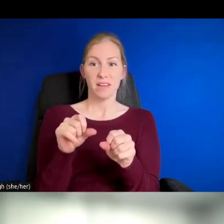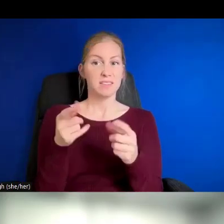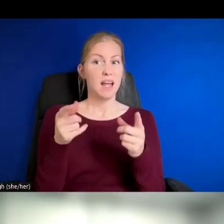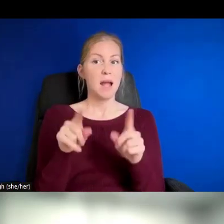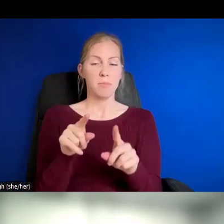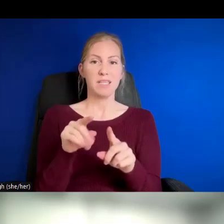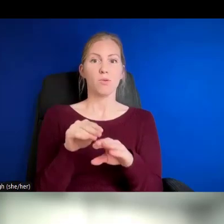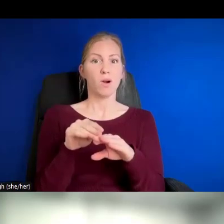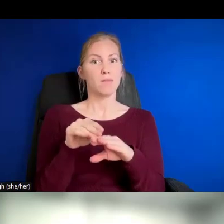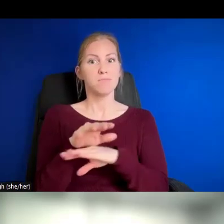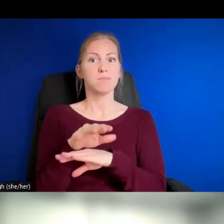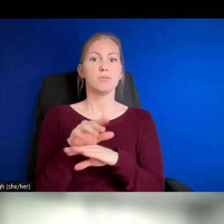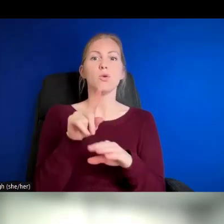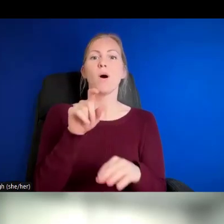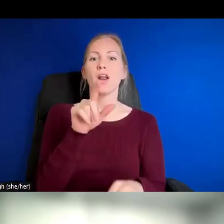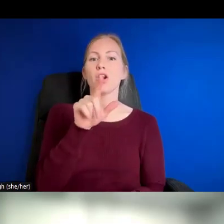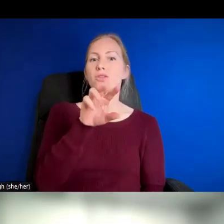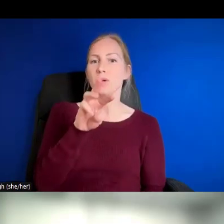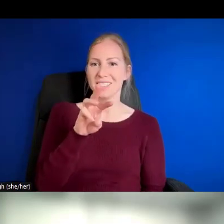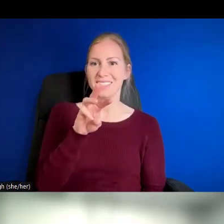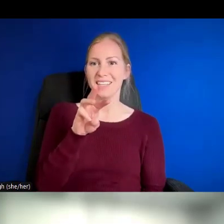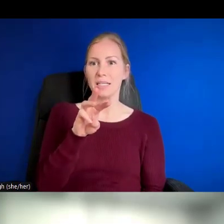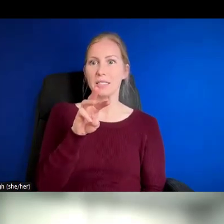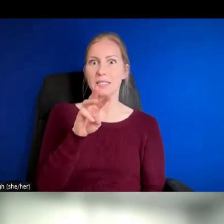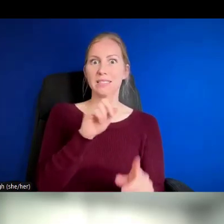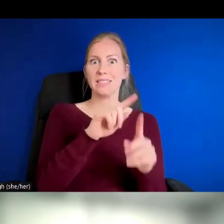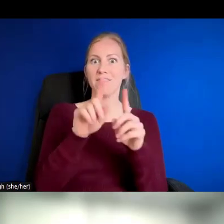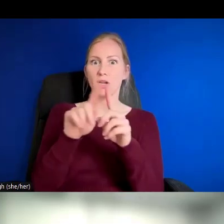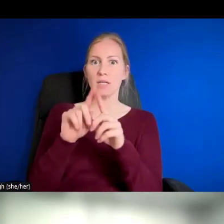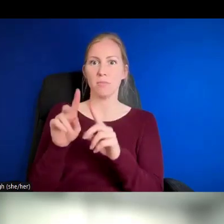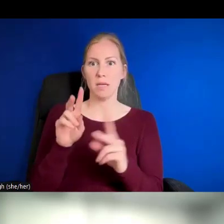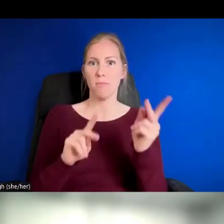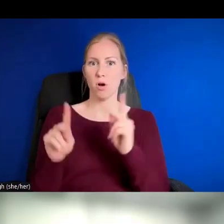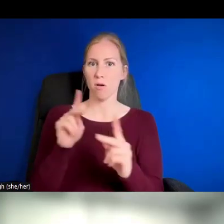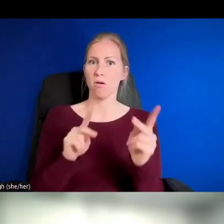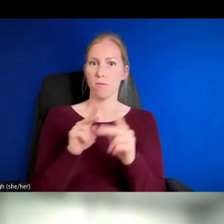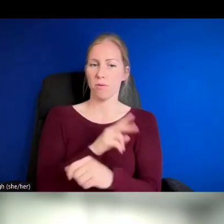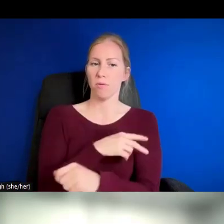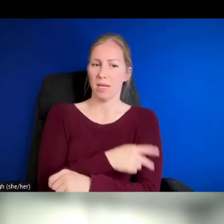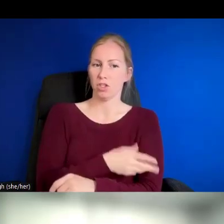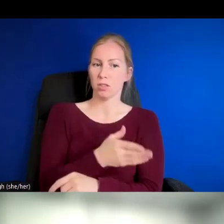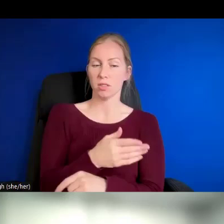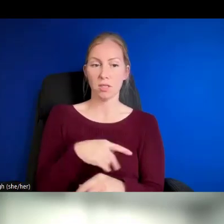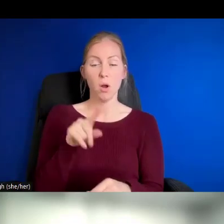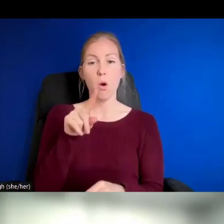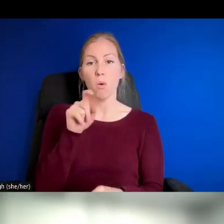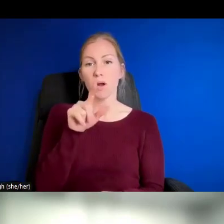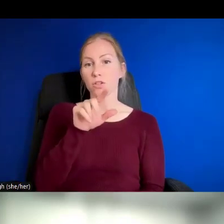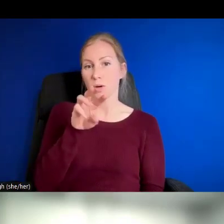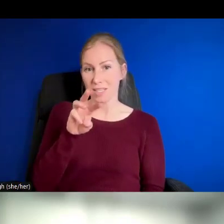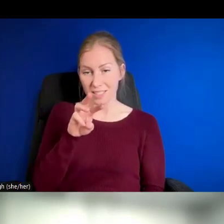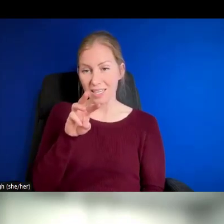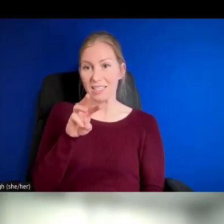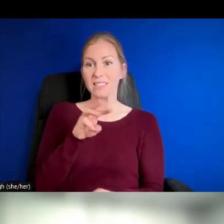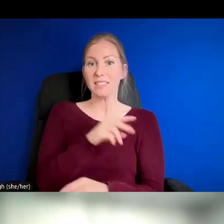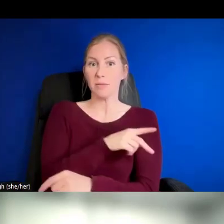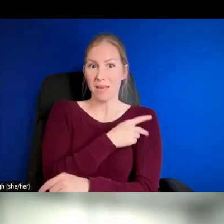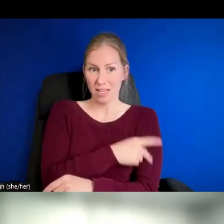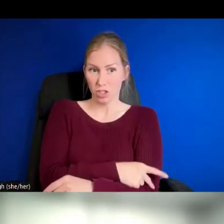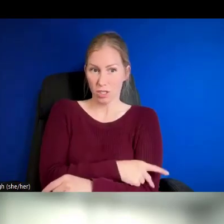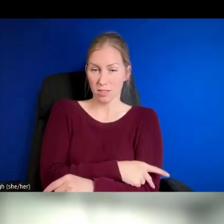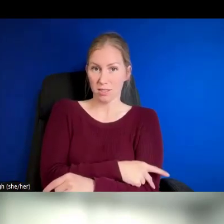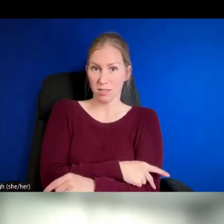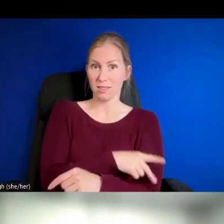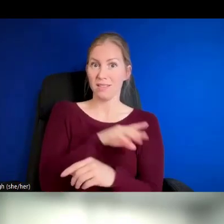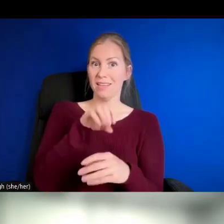served. What that means when I say that is that a total of 126 Bridgewater patients were